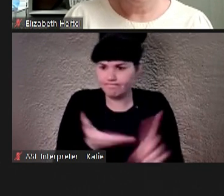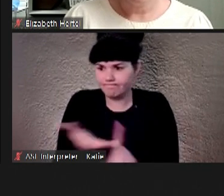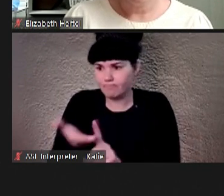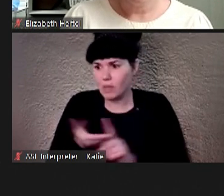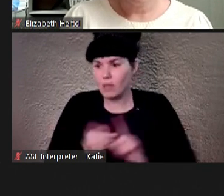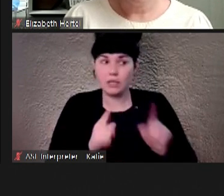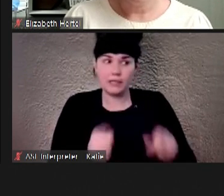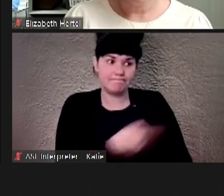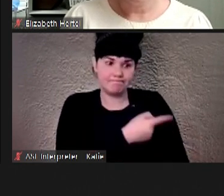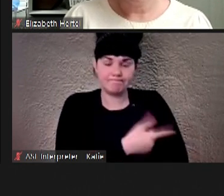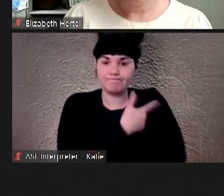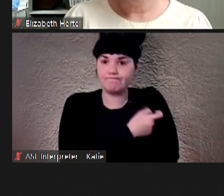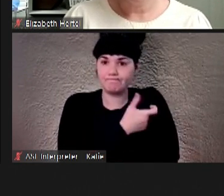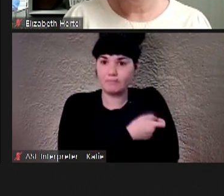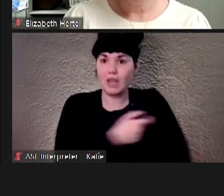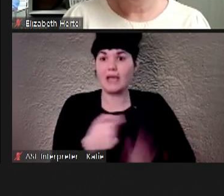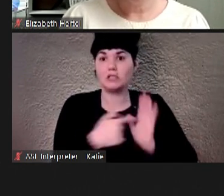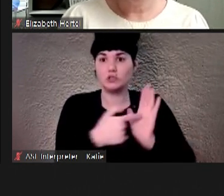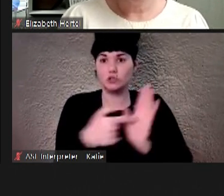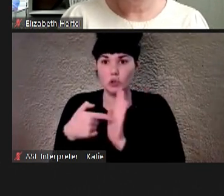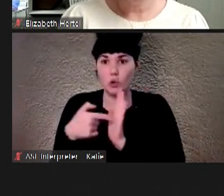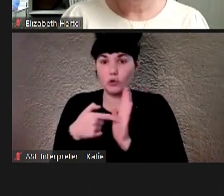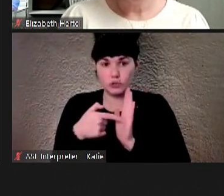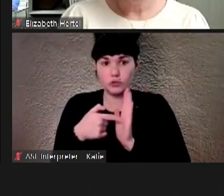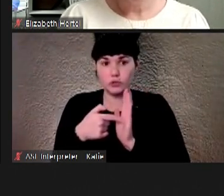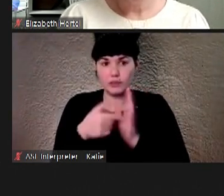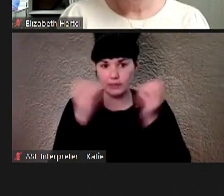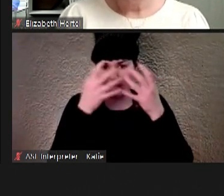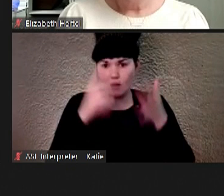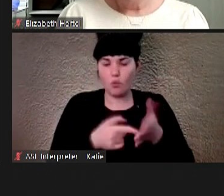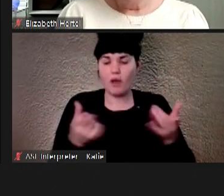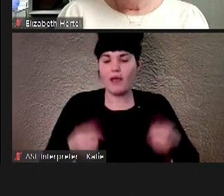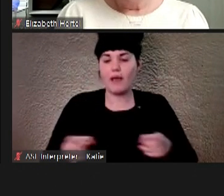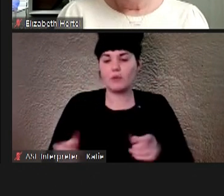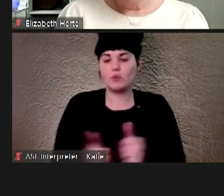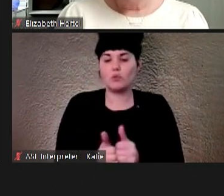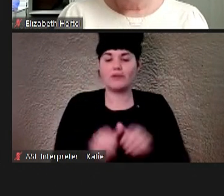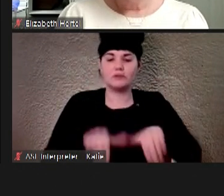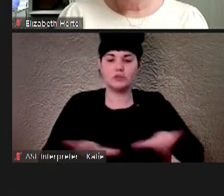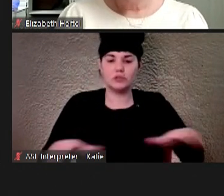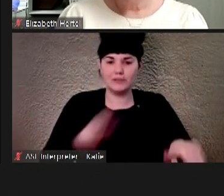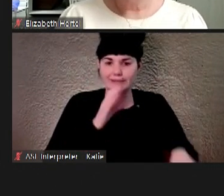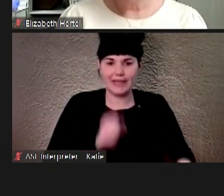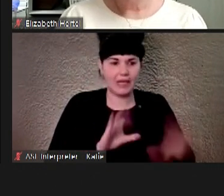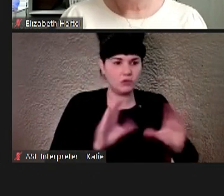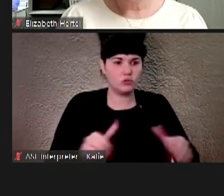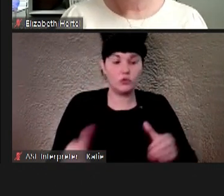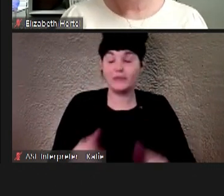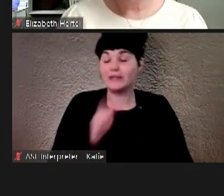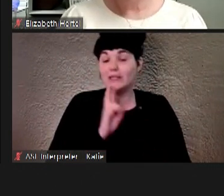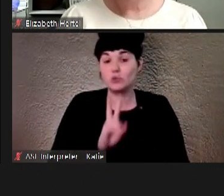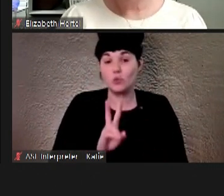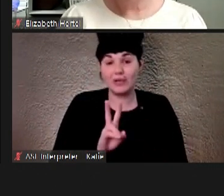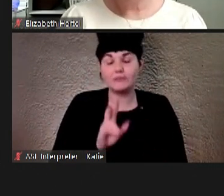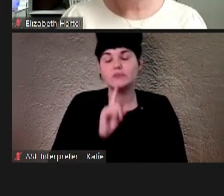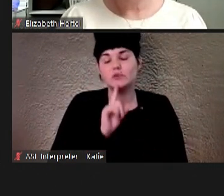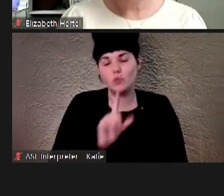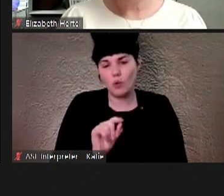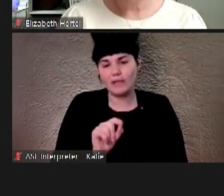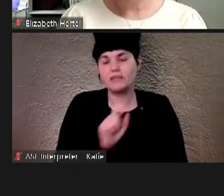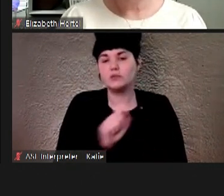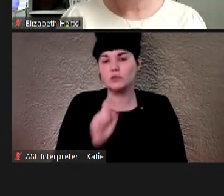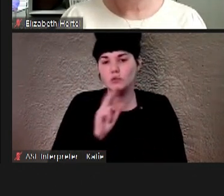data on what's happening with pediatric age groups and what's happening with our 20 to 29-year-olds. And many of these severe outcomes